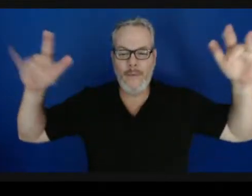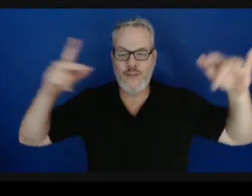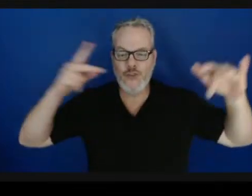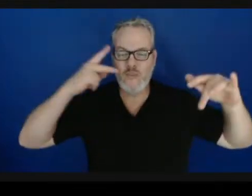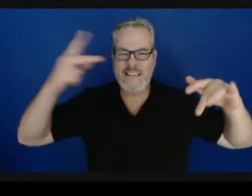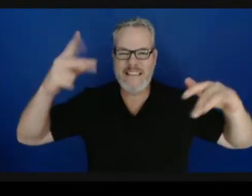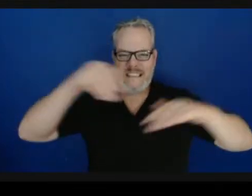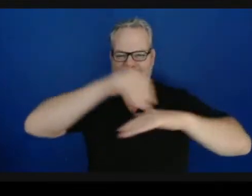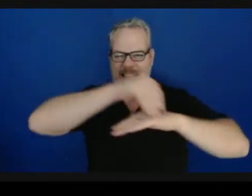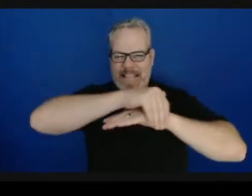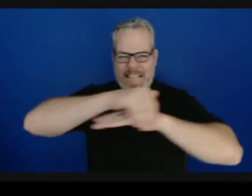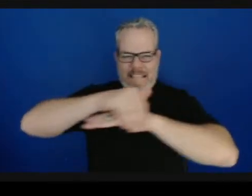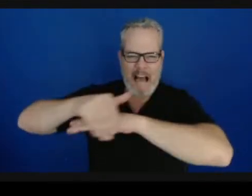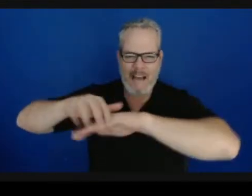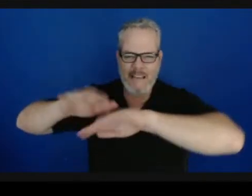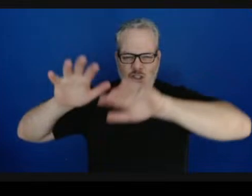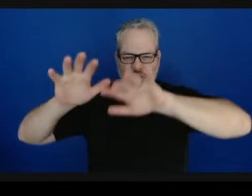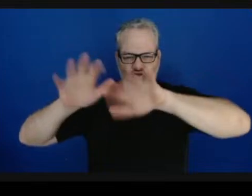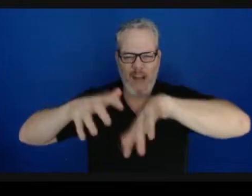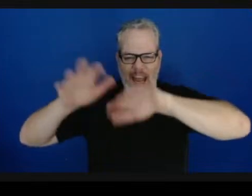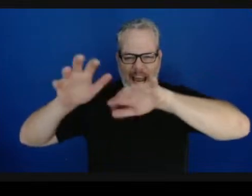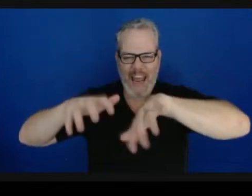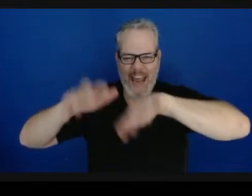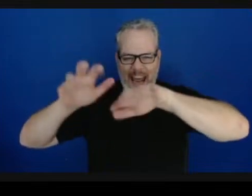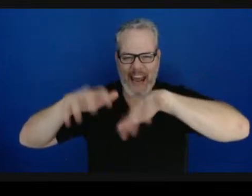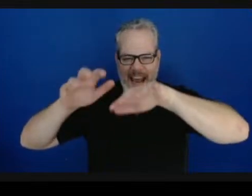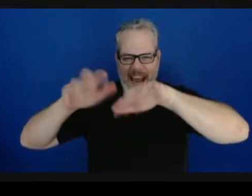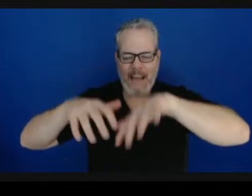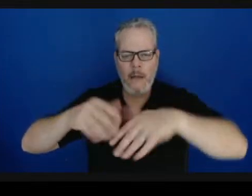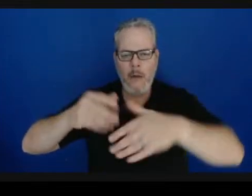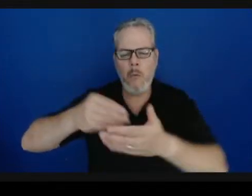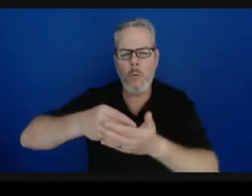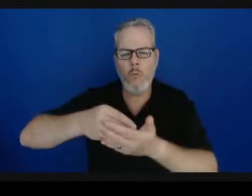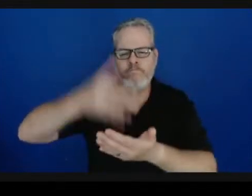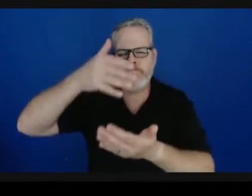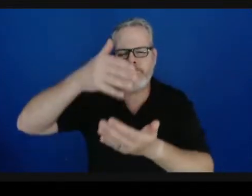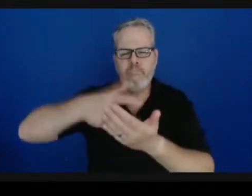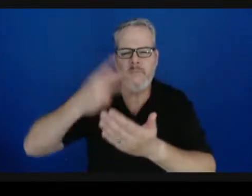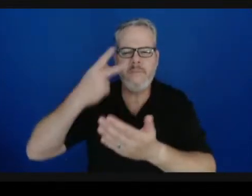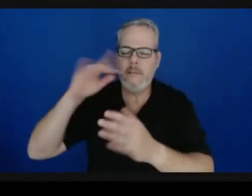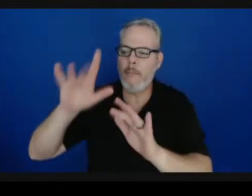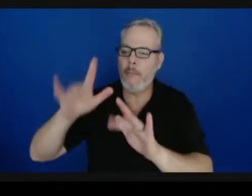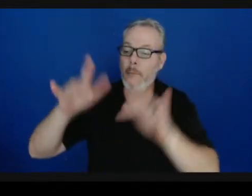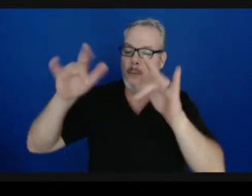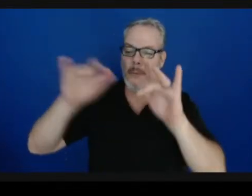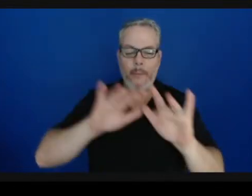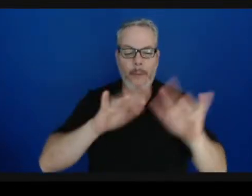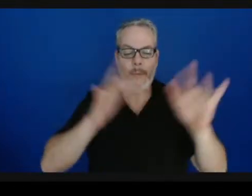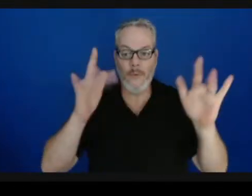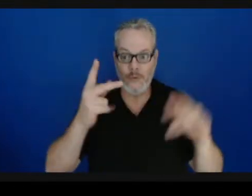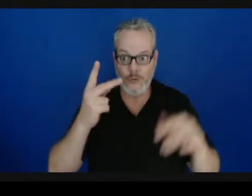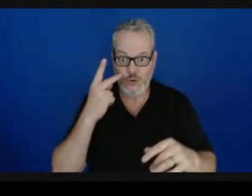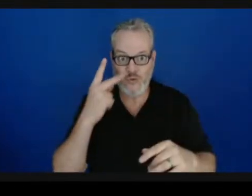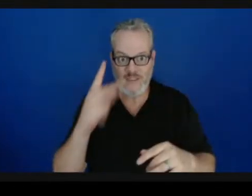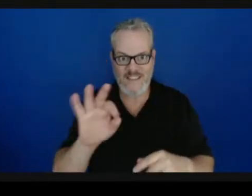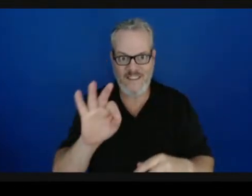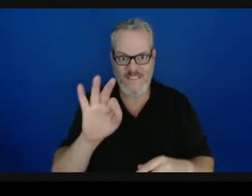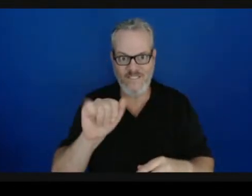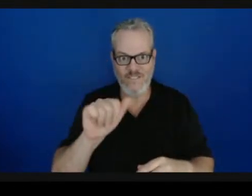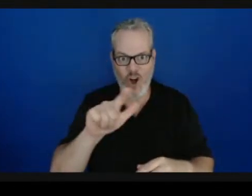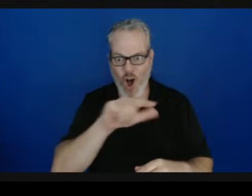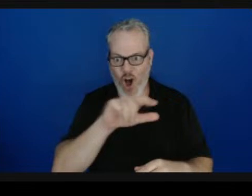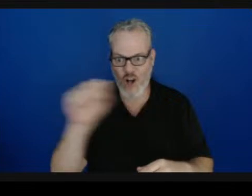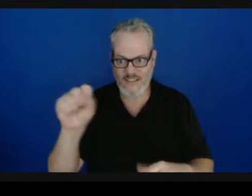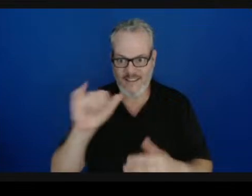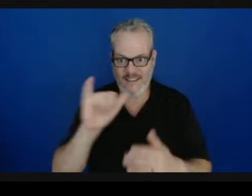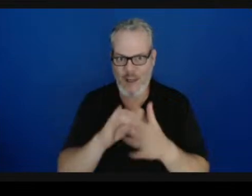pretty socked in. You get occasional glimpses of that glow. You see the fall is going to come, and they will fill into the crater. That was a